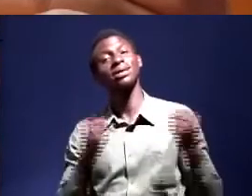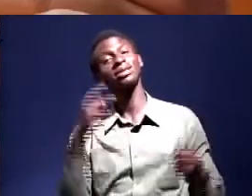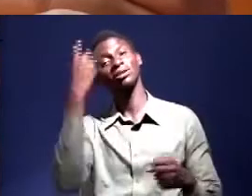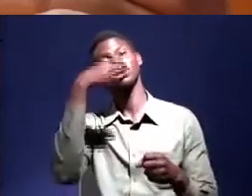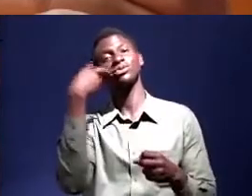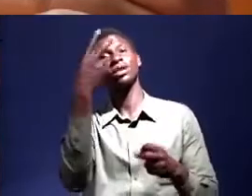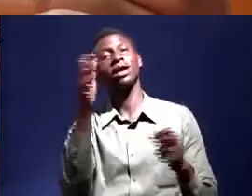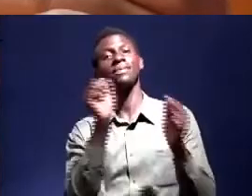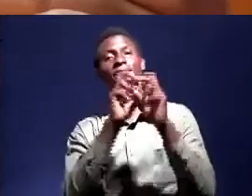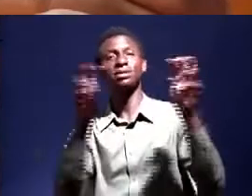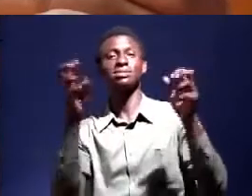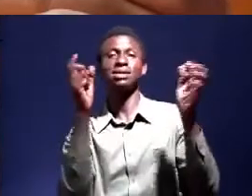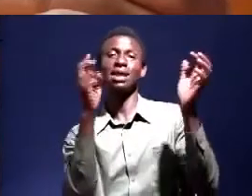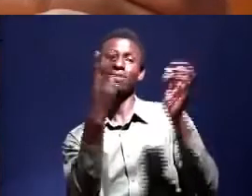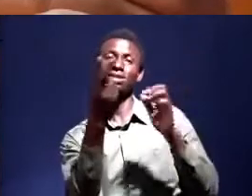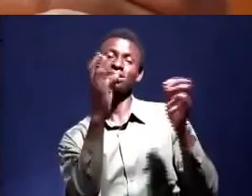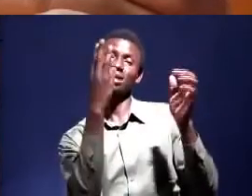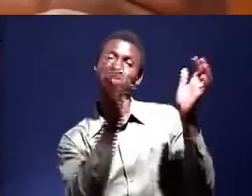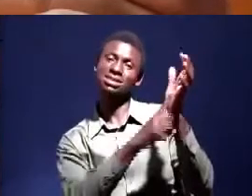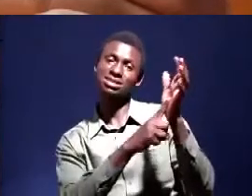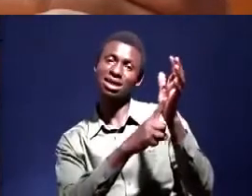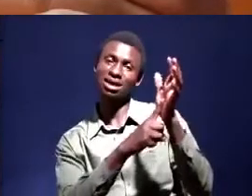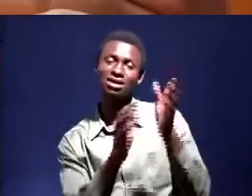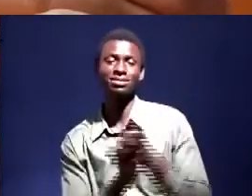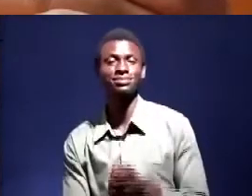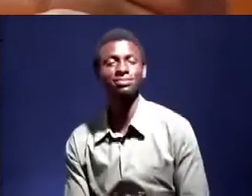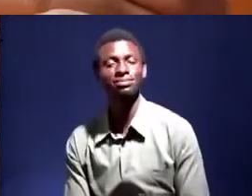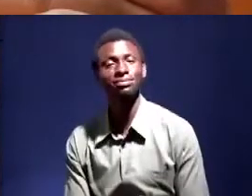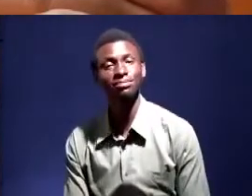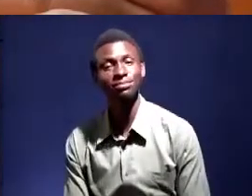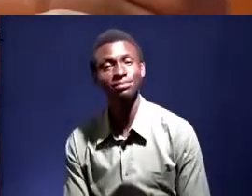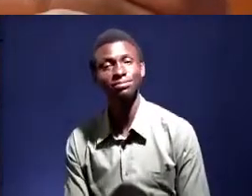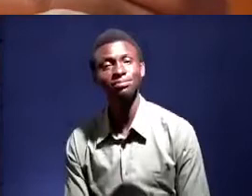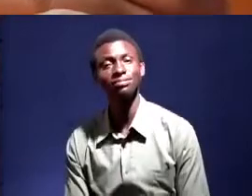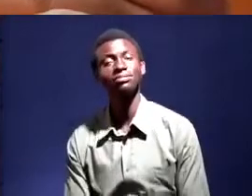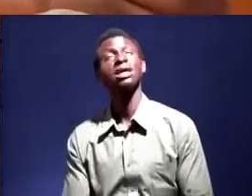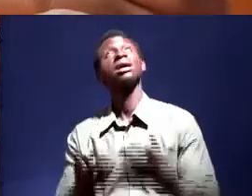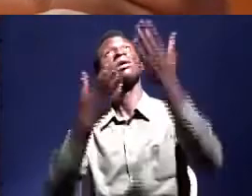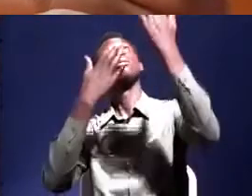Acts 2:47, the Lord added to the church